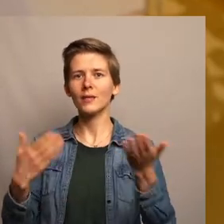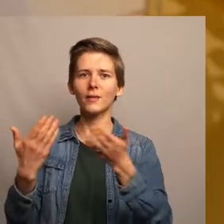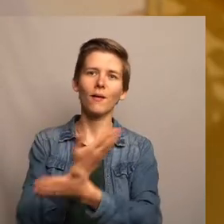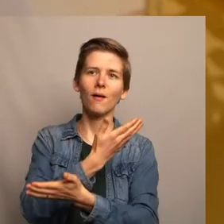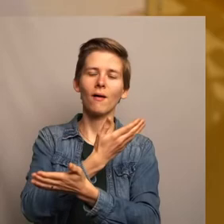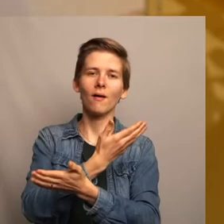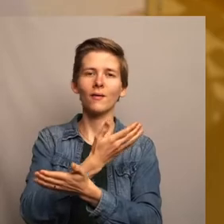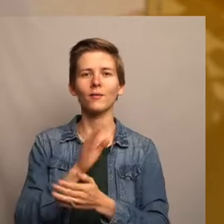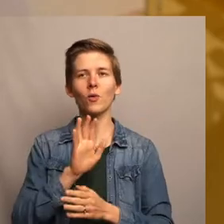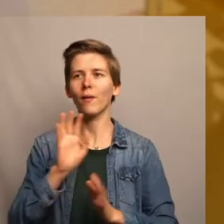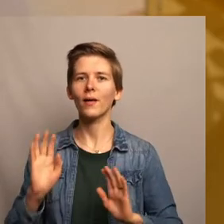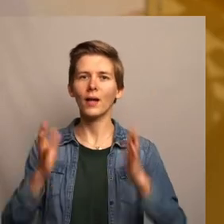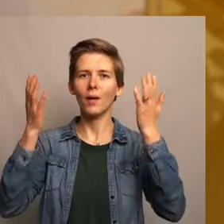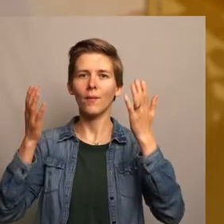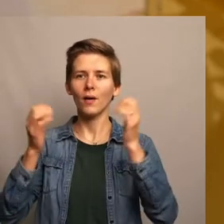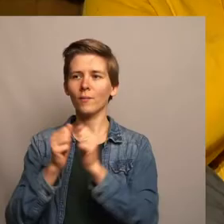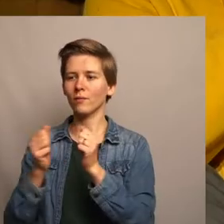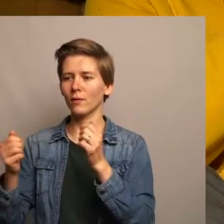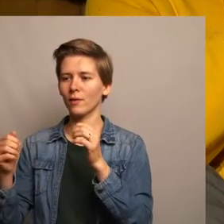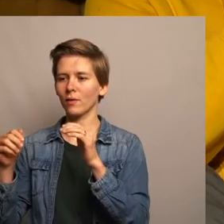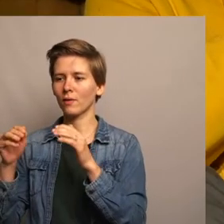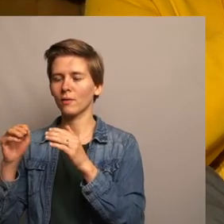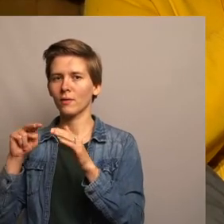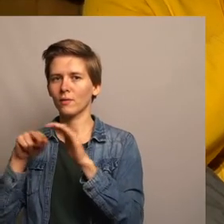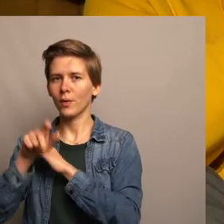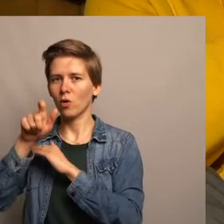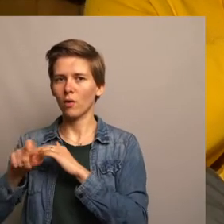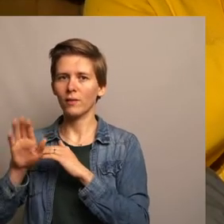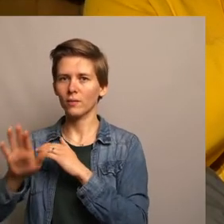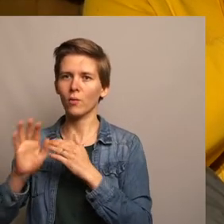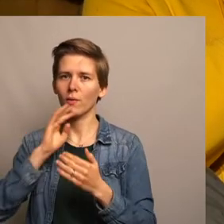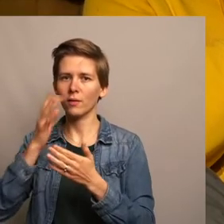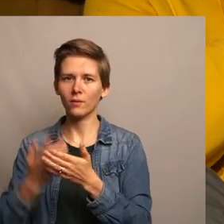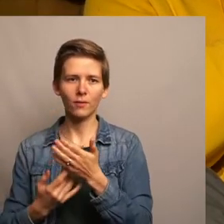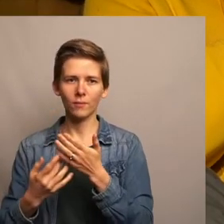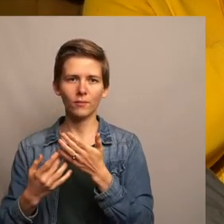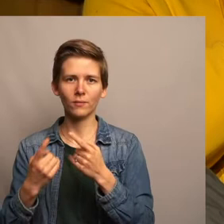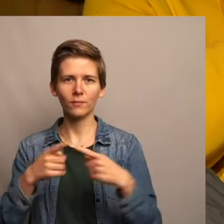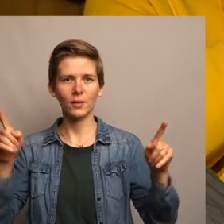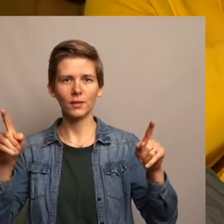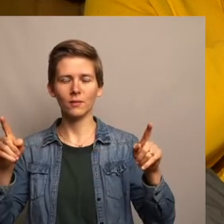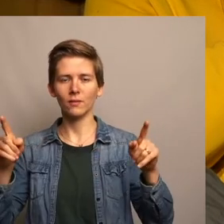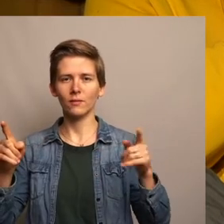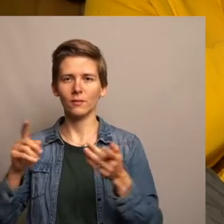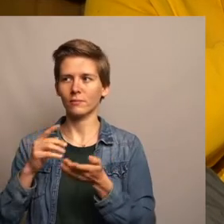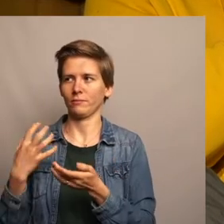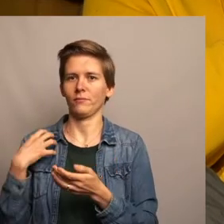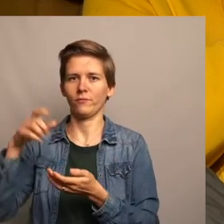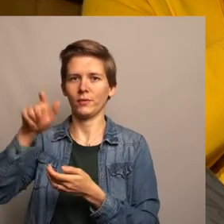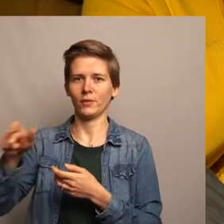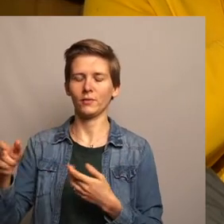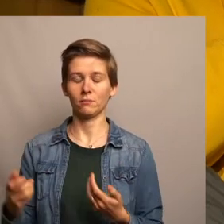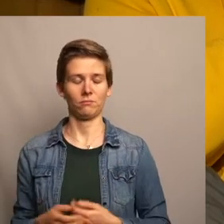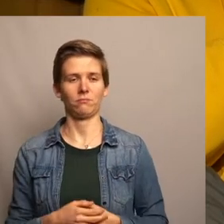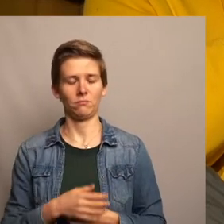this is the first, I think, struggle. But then it's go more and more to many other level. For me, I want to just give the example of